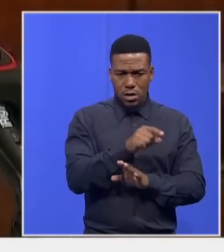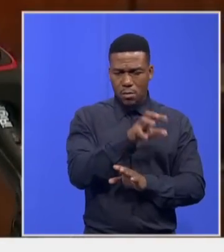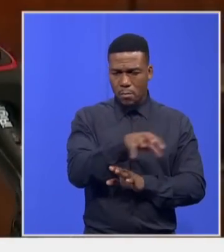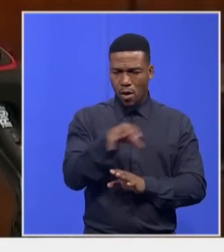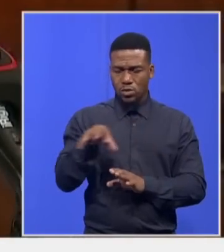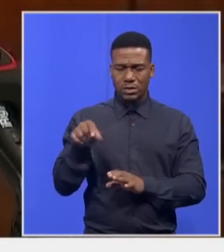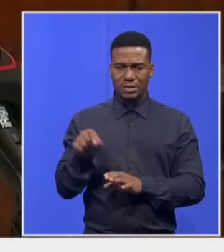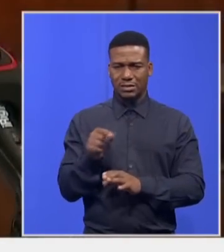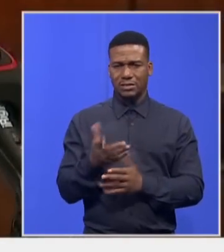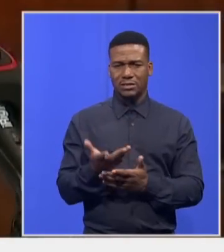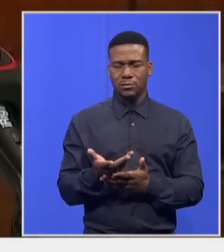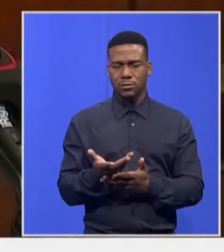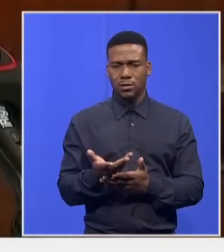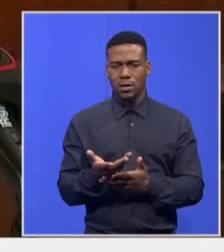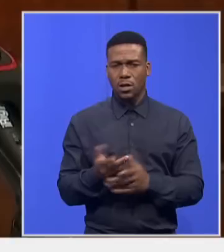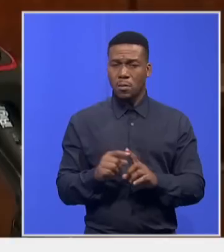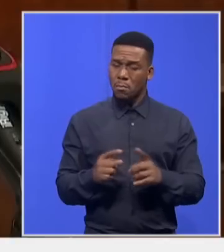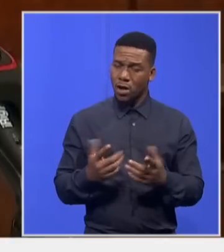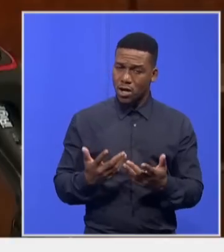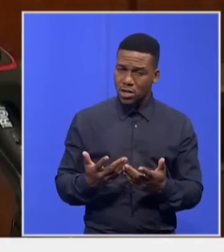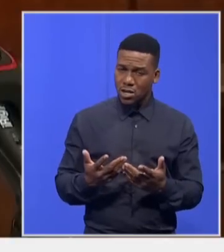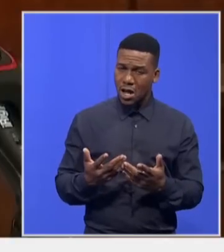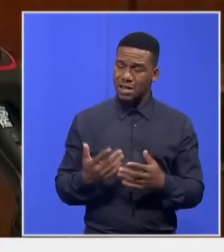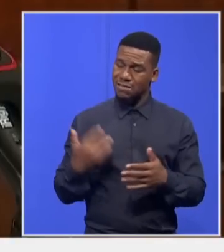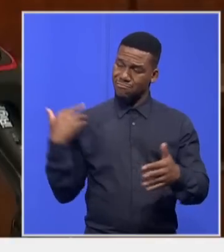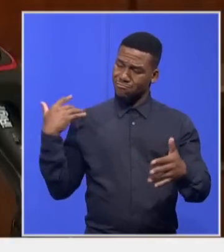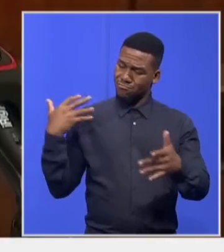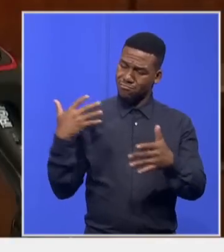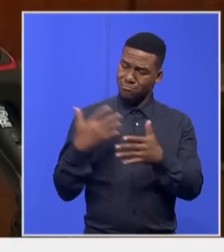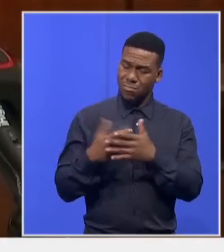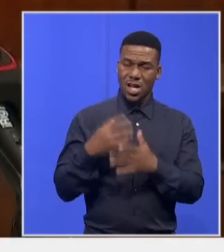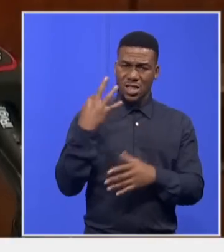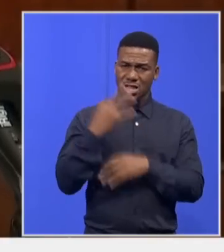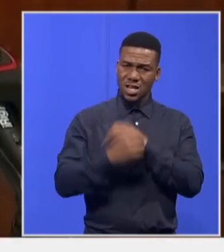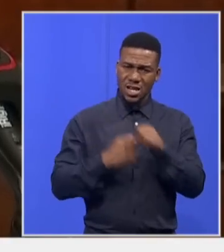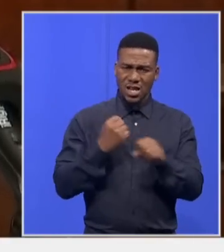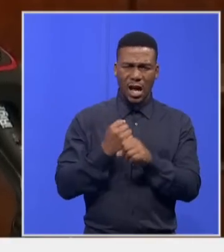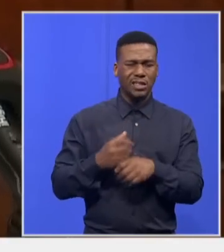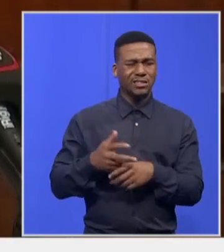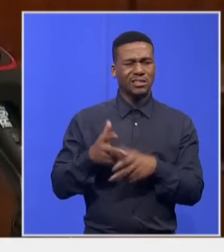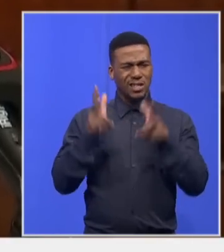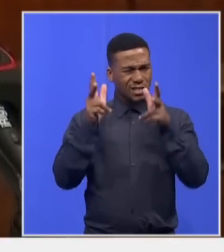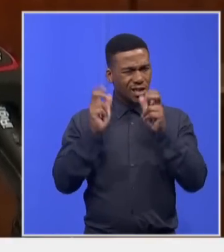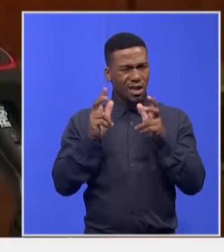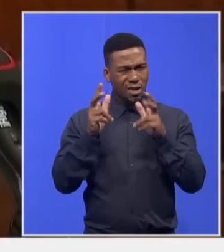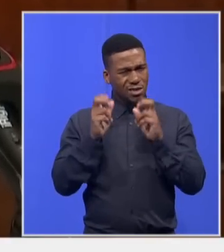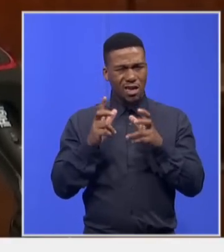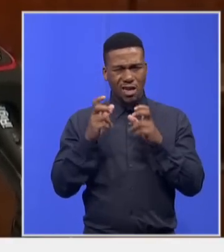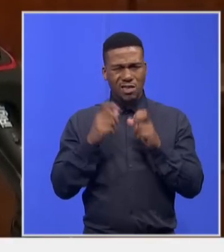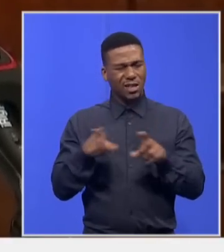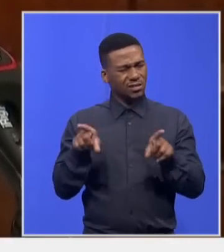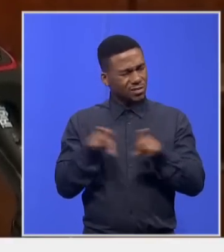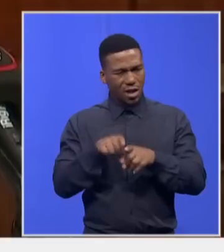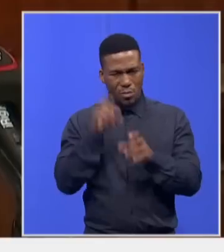stations. Well, actually, for the last 3 years, we've heard a lot about that from